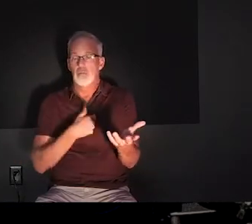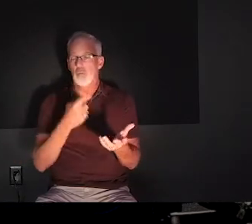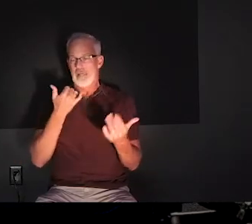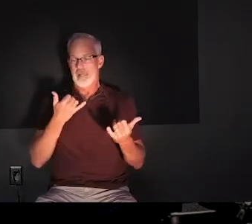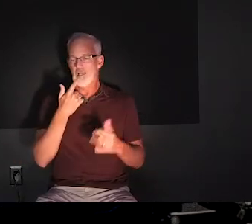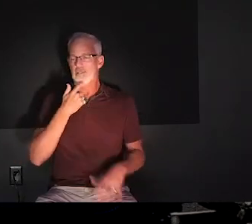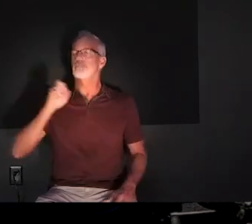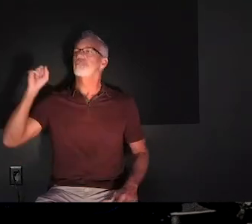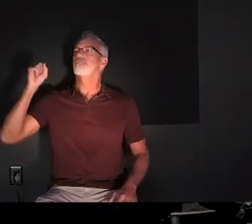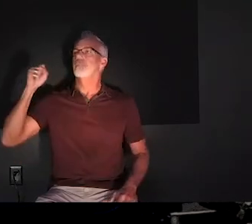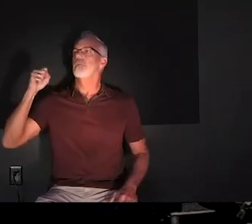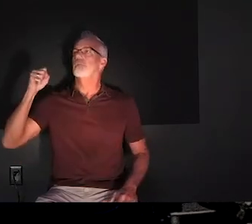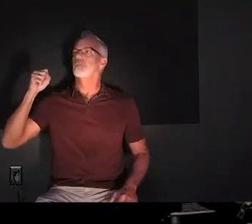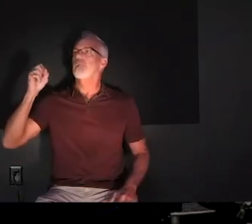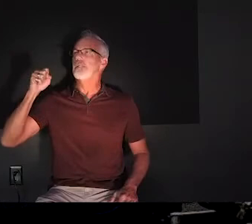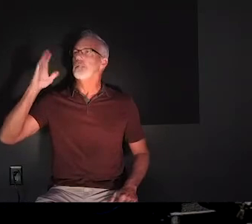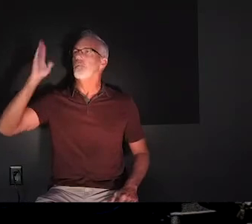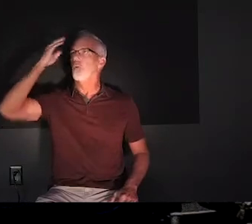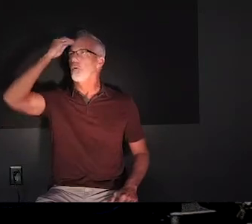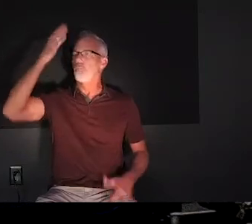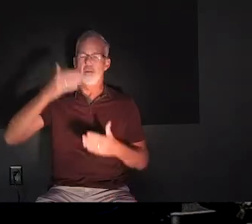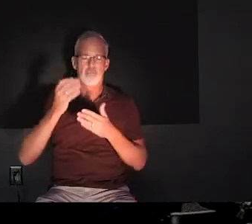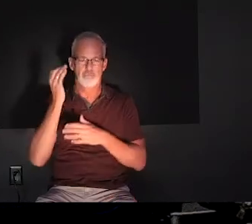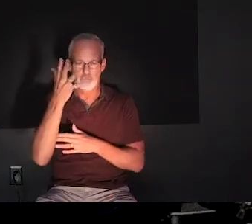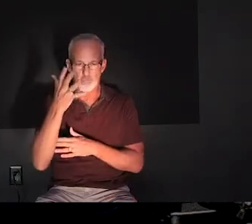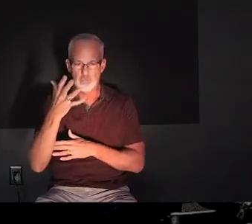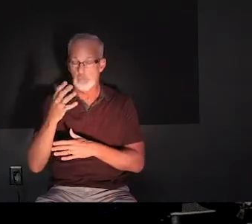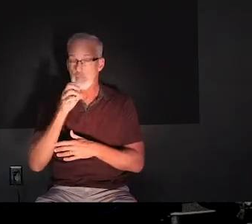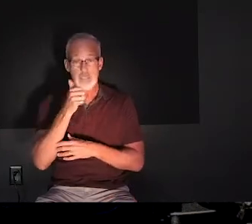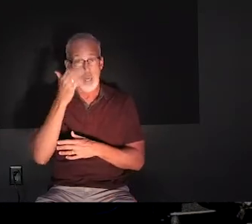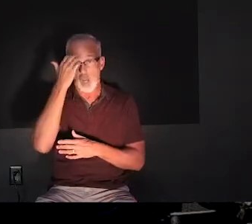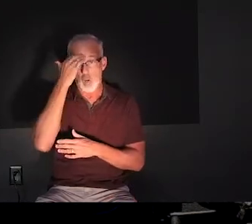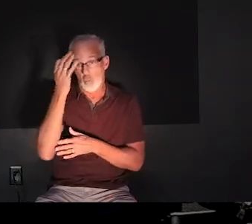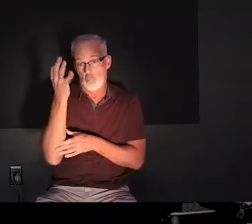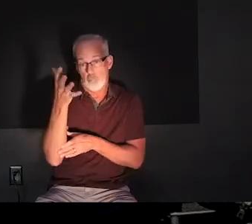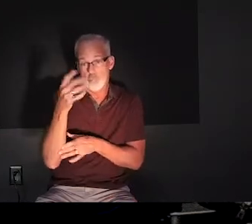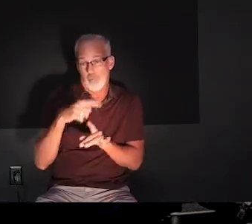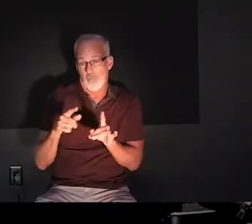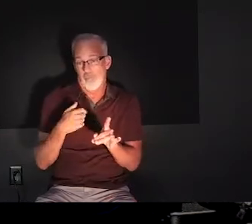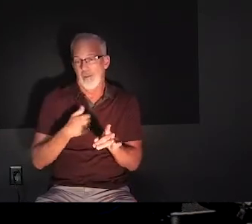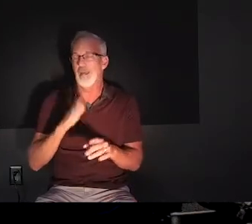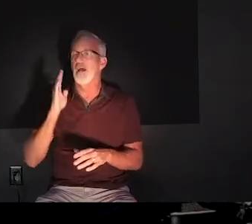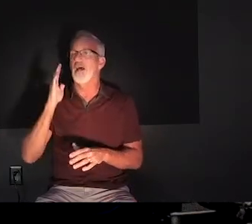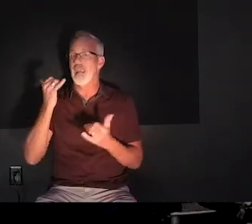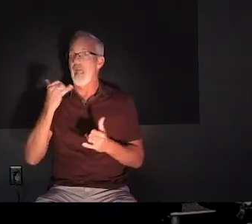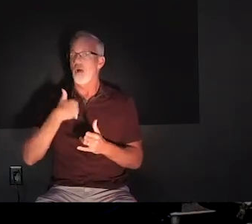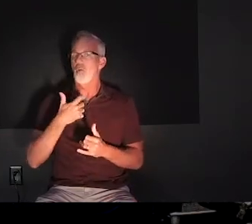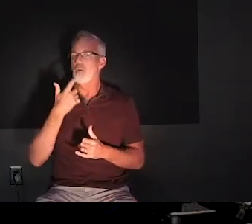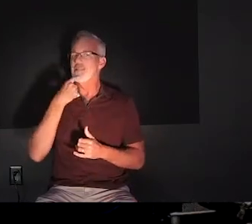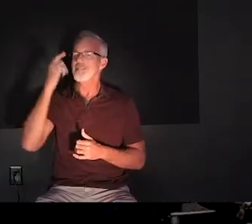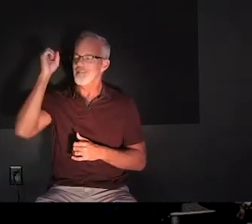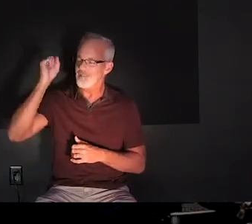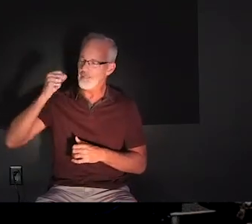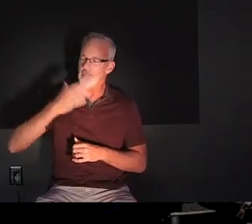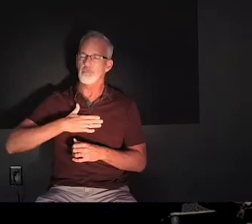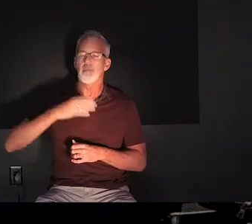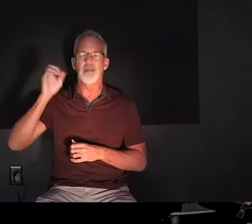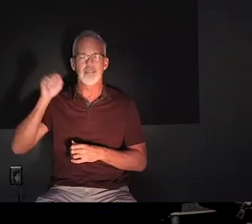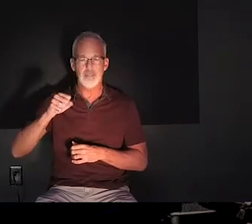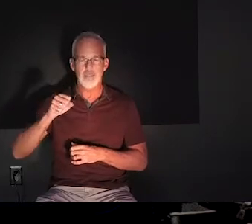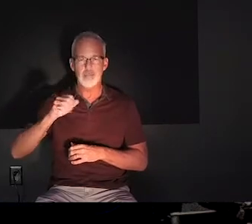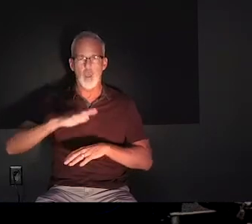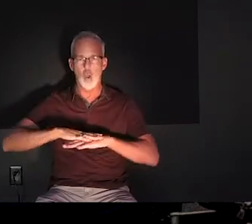that you have in store for us. We might not know all that you want to do, but God, I'm going to say yes. My yes is